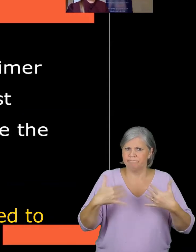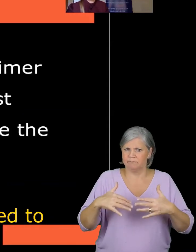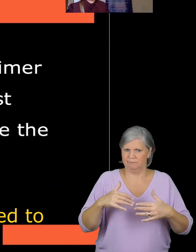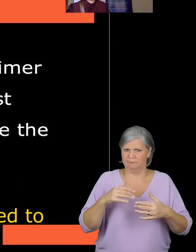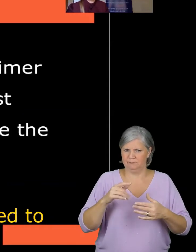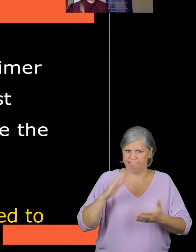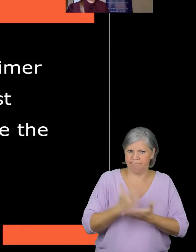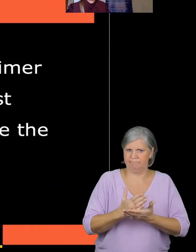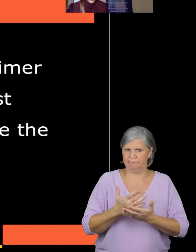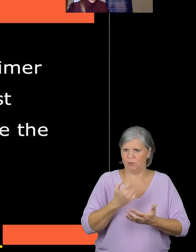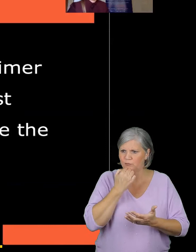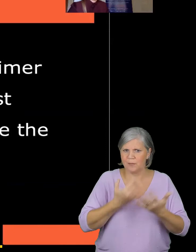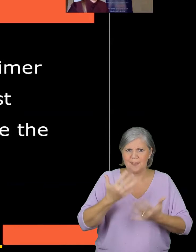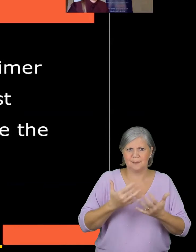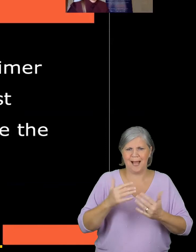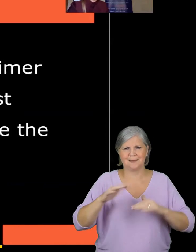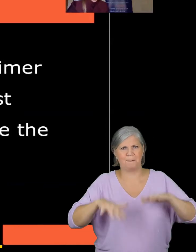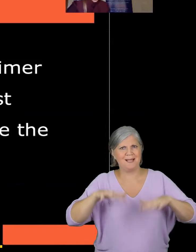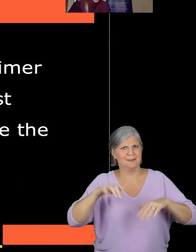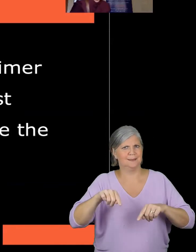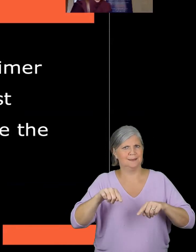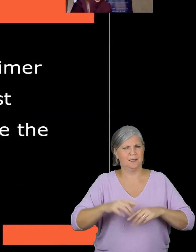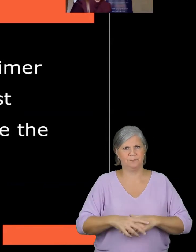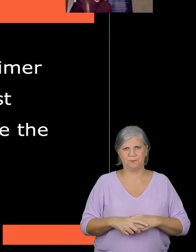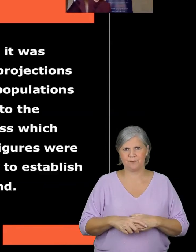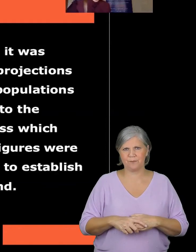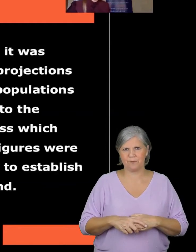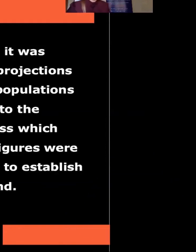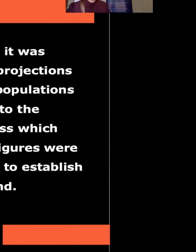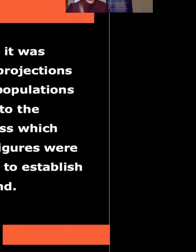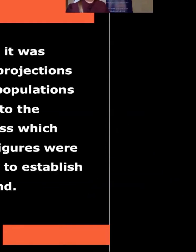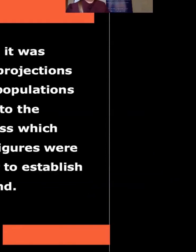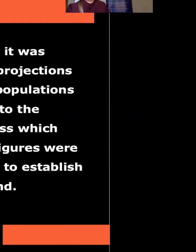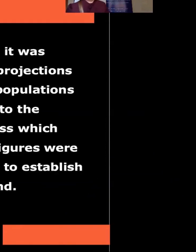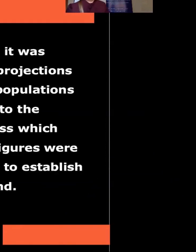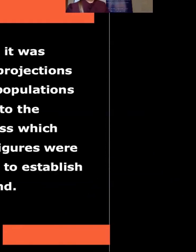to define the prevalence rate estimates and future projections.